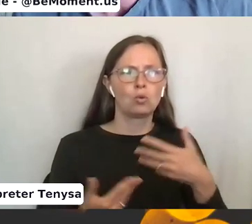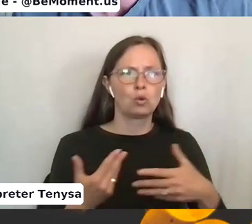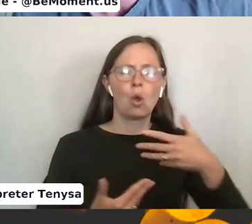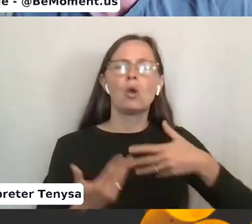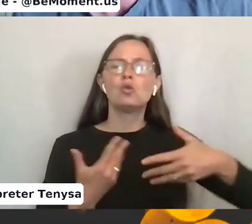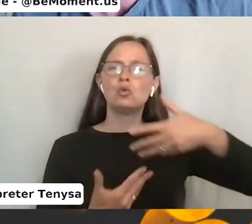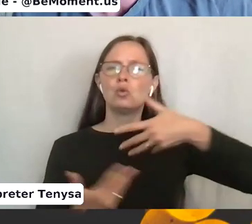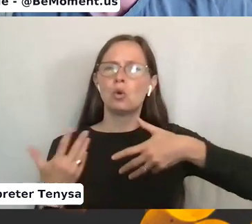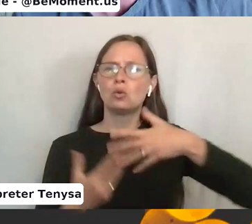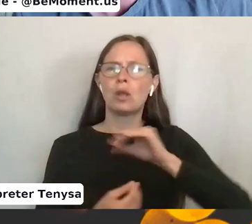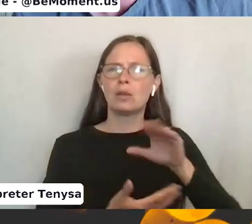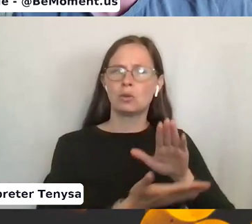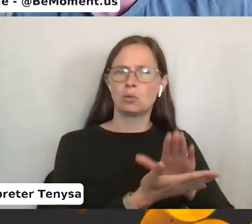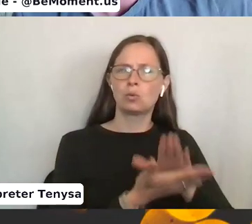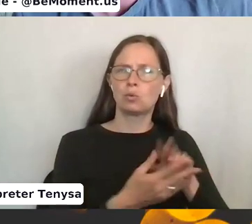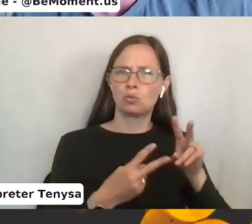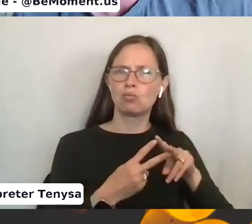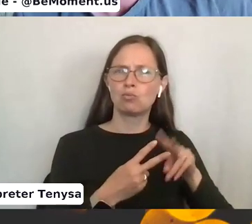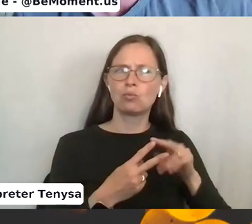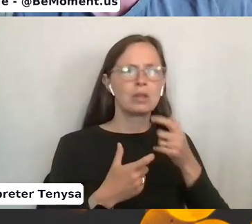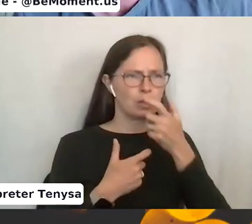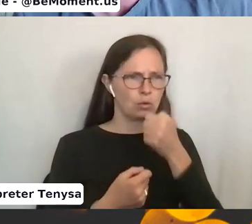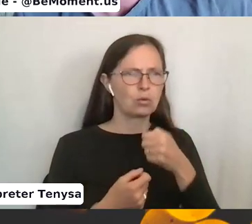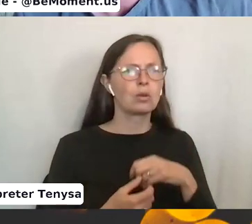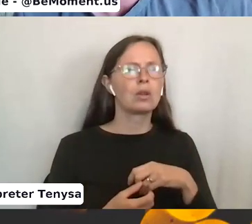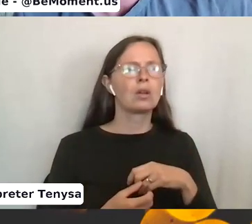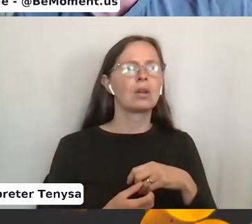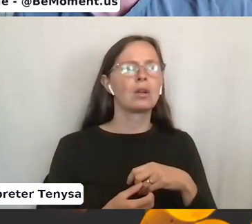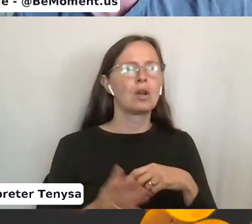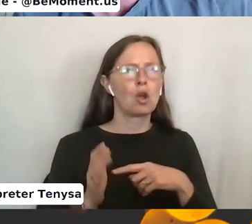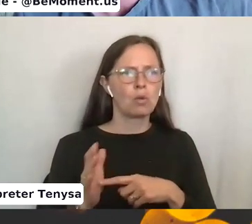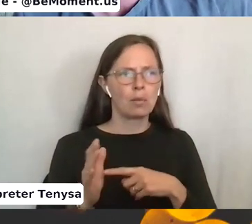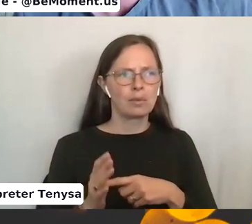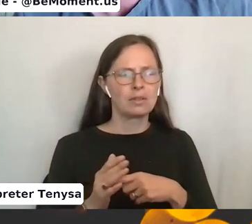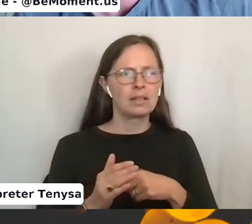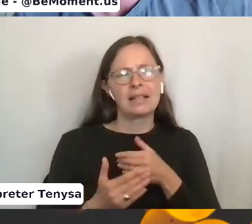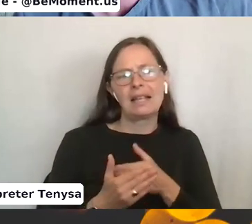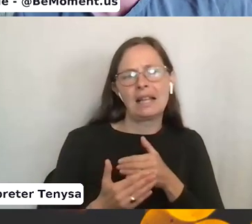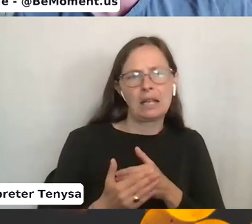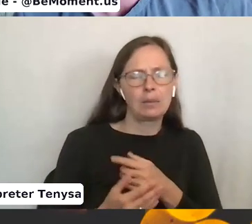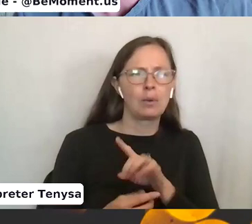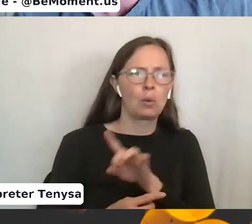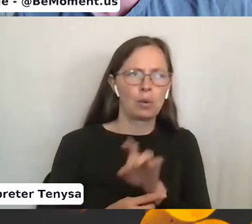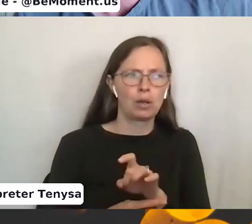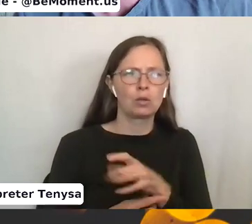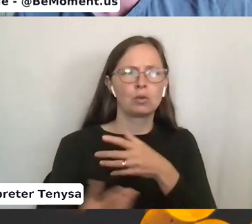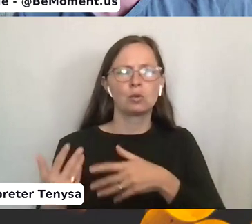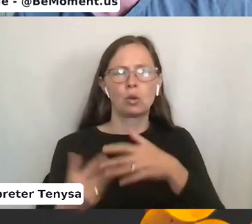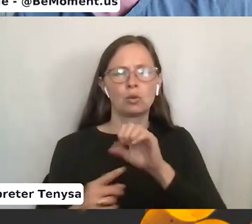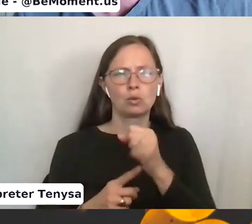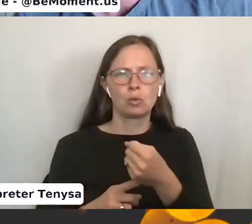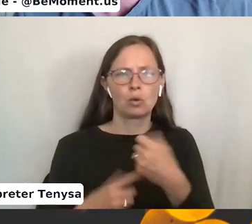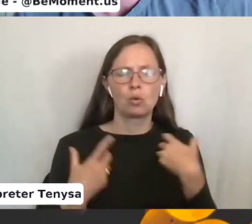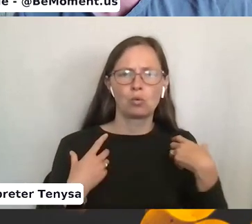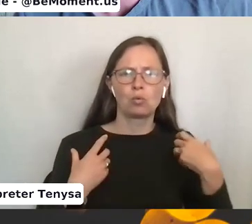and school. Interesting. Social, representation, intimate questions, social situations, recovering from